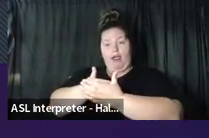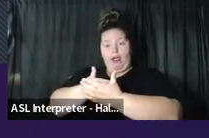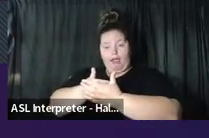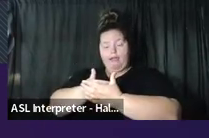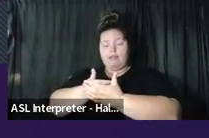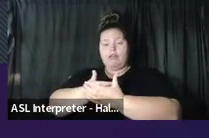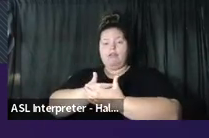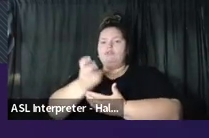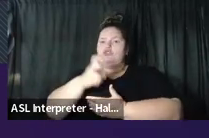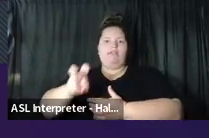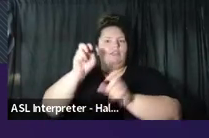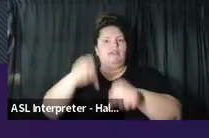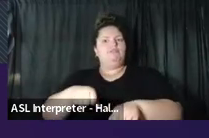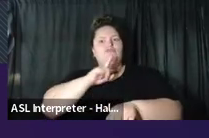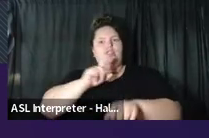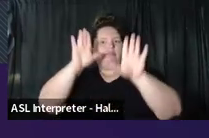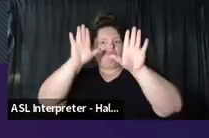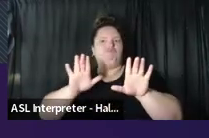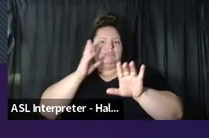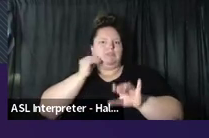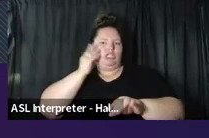just a really great experience.